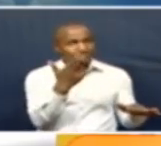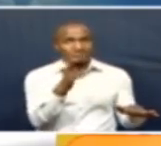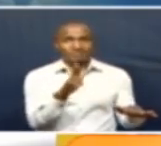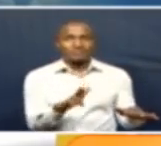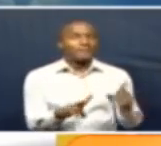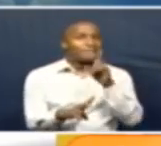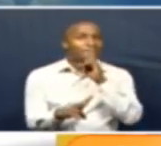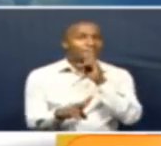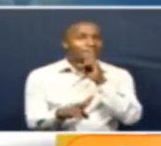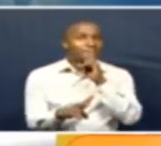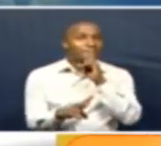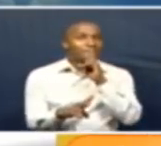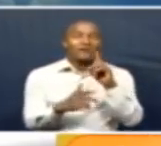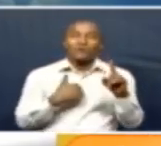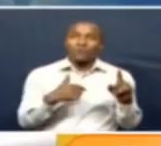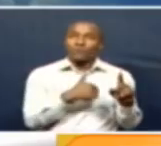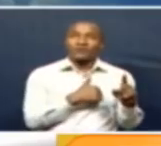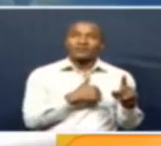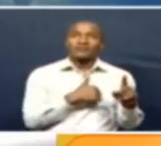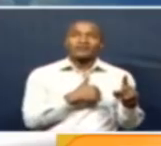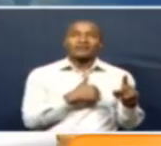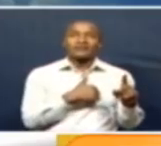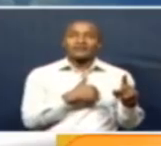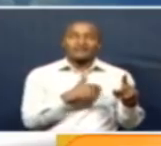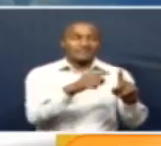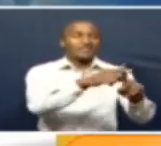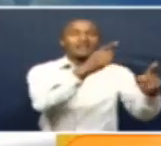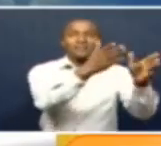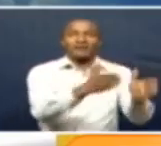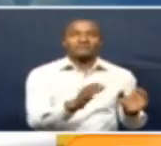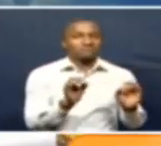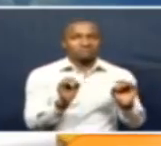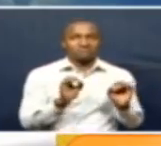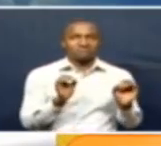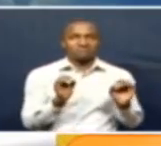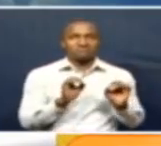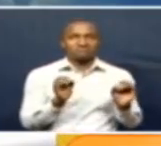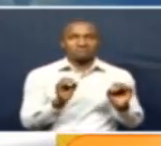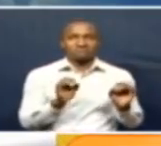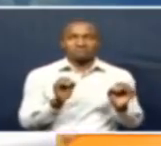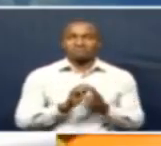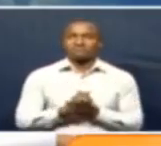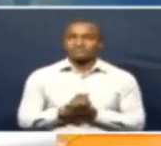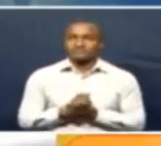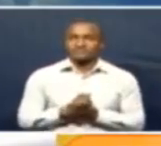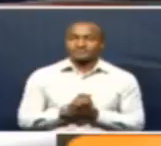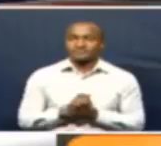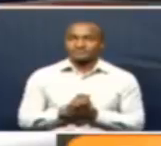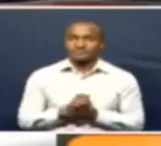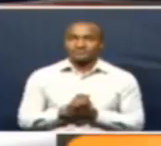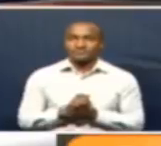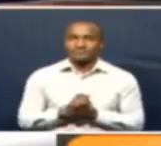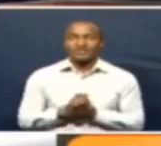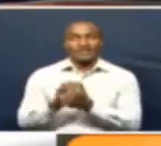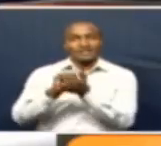silent. Kwa sababu tulikuwa tunaogopa hata uibie mtu akufe. Kilikuwa tunafeel bad. Right, and finally, change